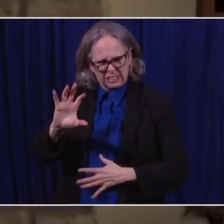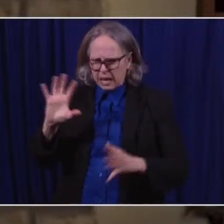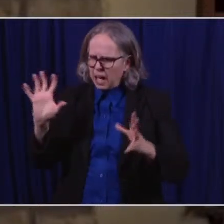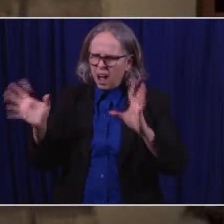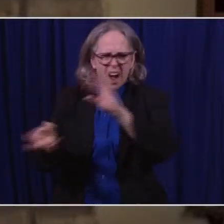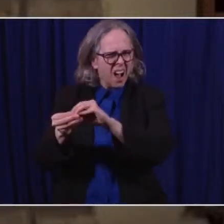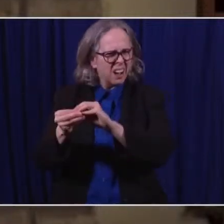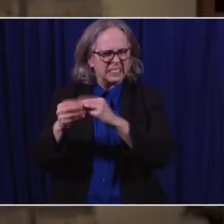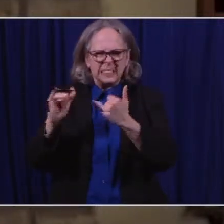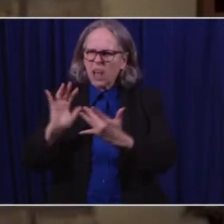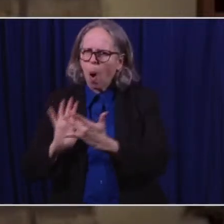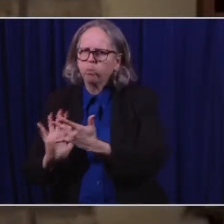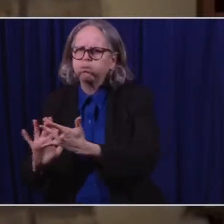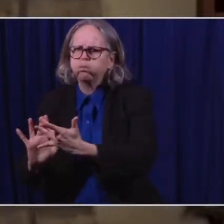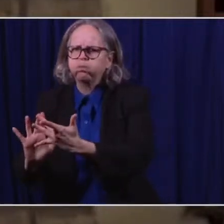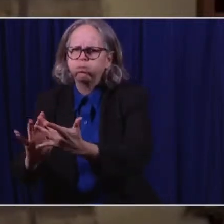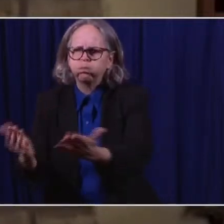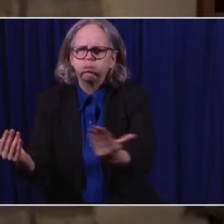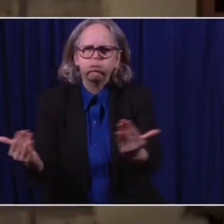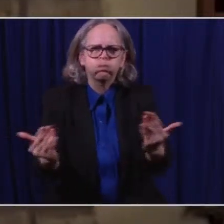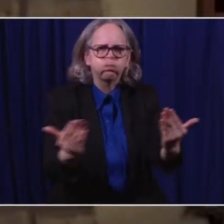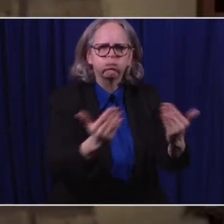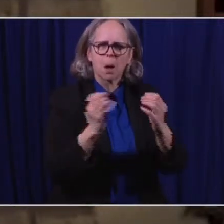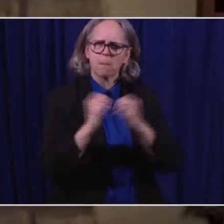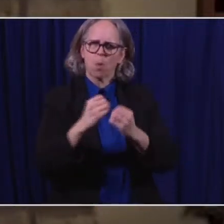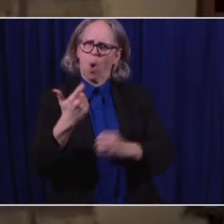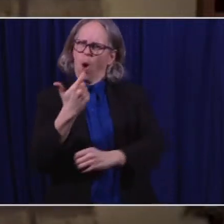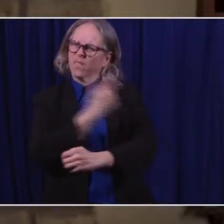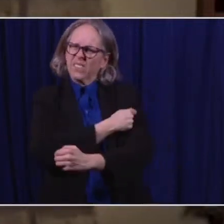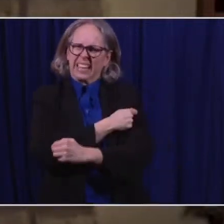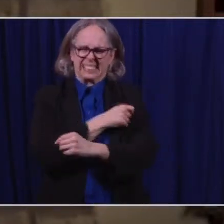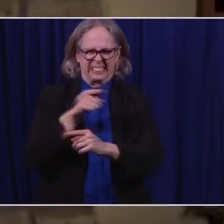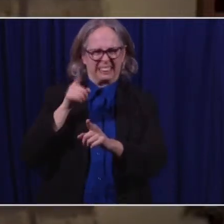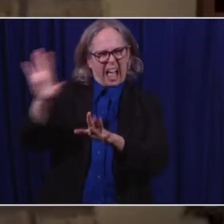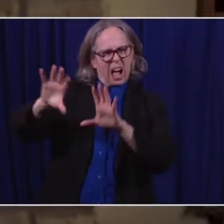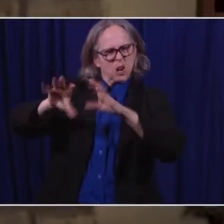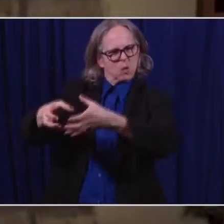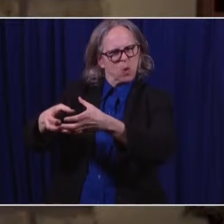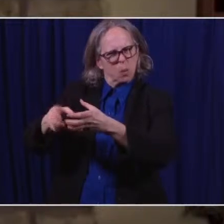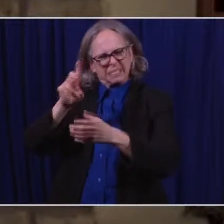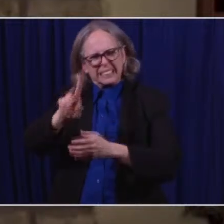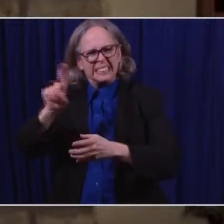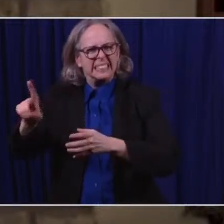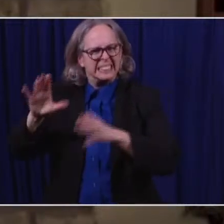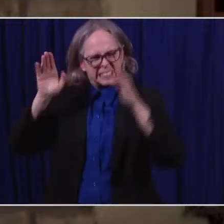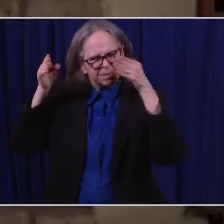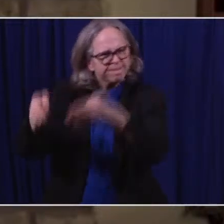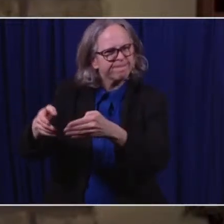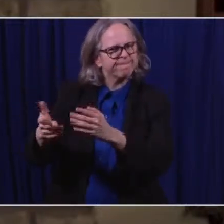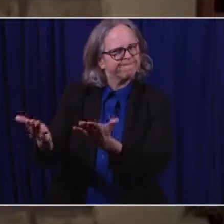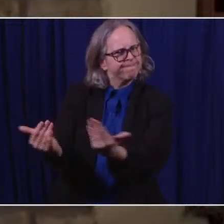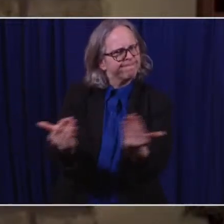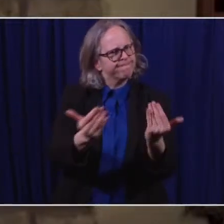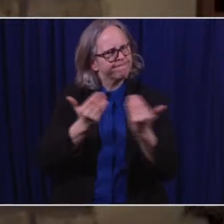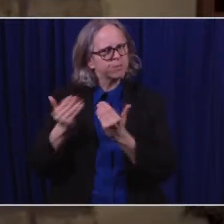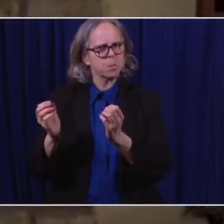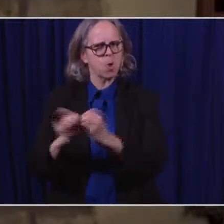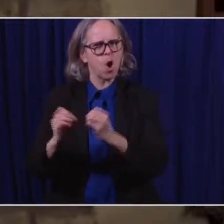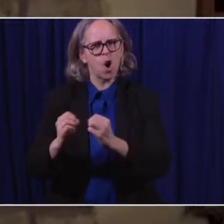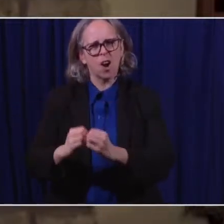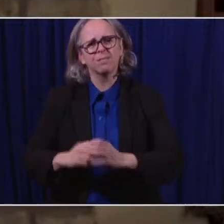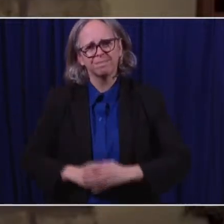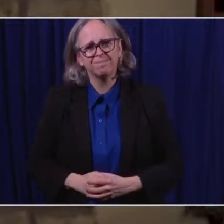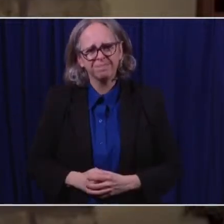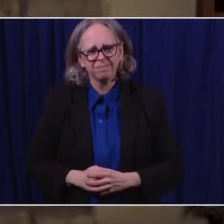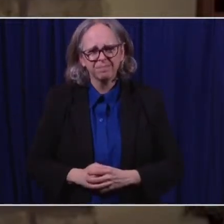work on these individuals as far as getting them vaccinated and reaching them. And this is the effort that's being made